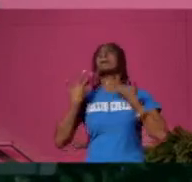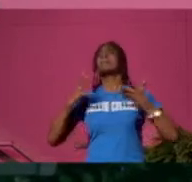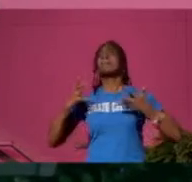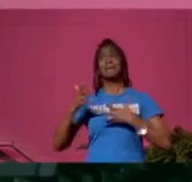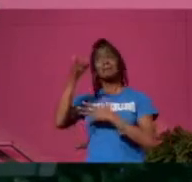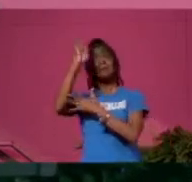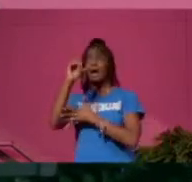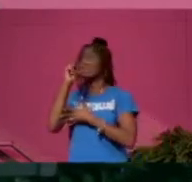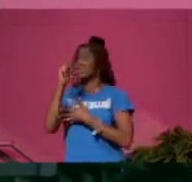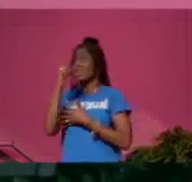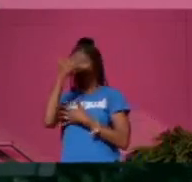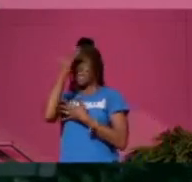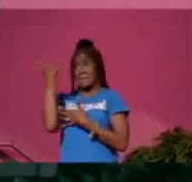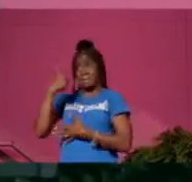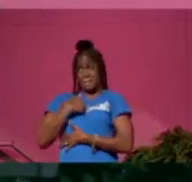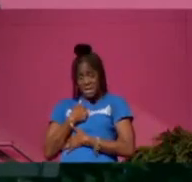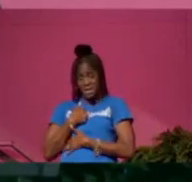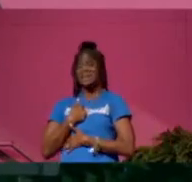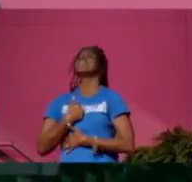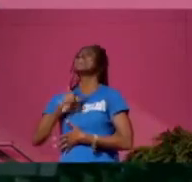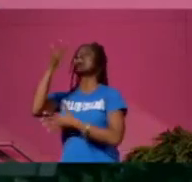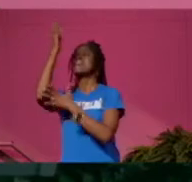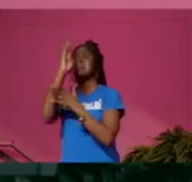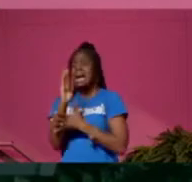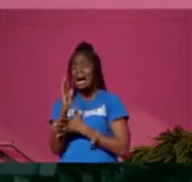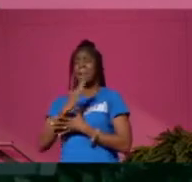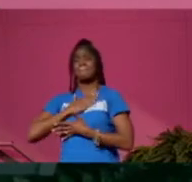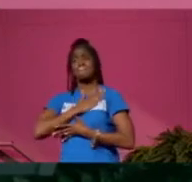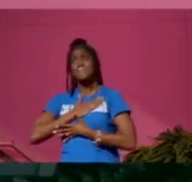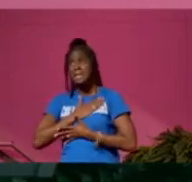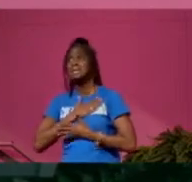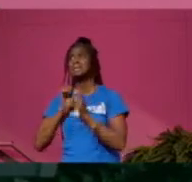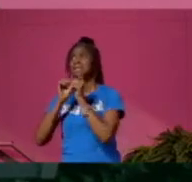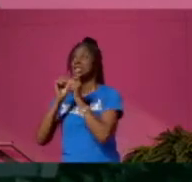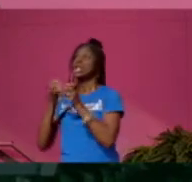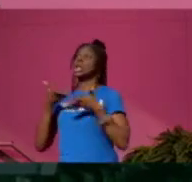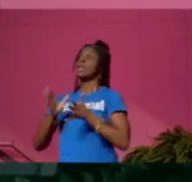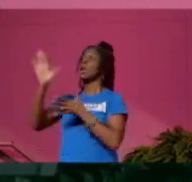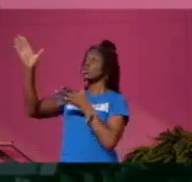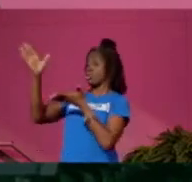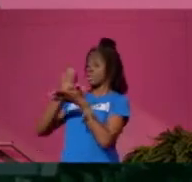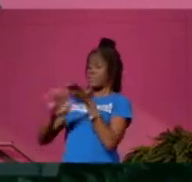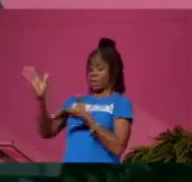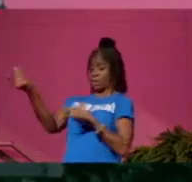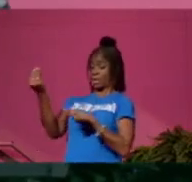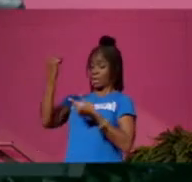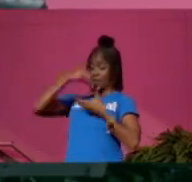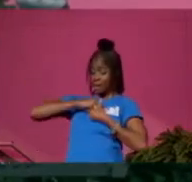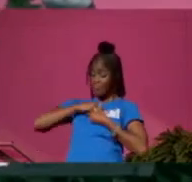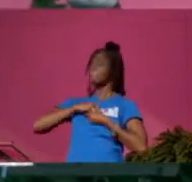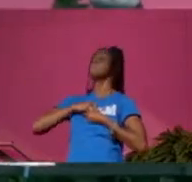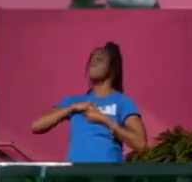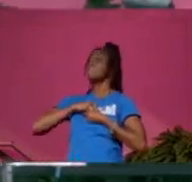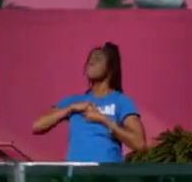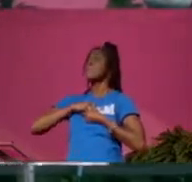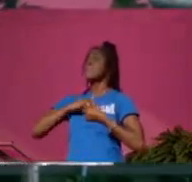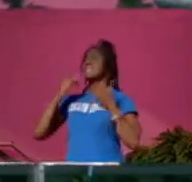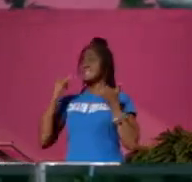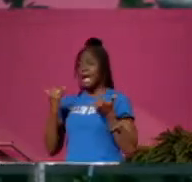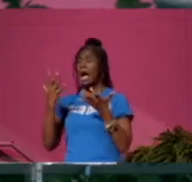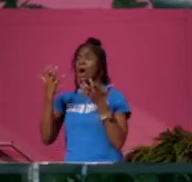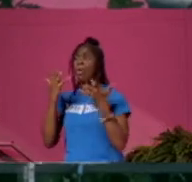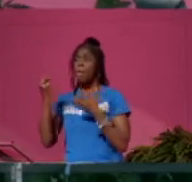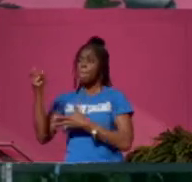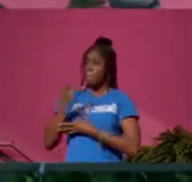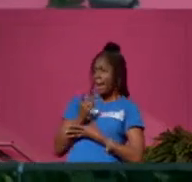away from your presence, and don't you dare take your Holy Spirit from me. No, restore to me the joy of my salvation."